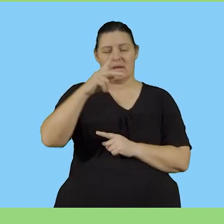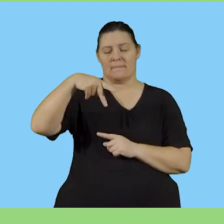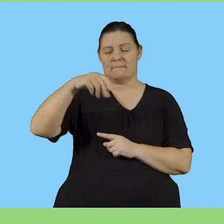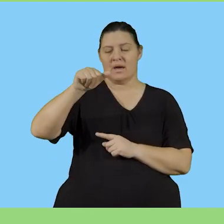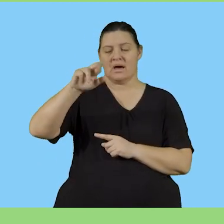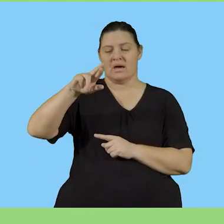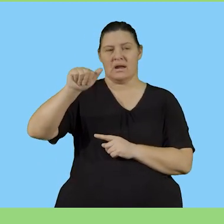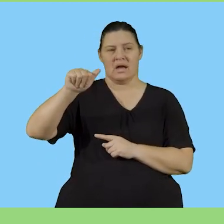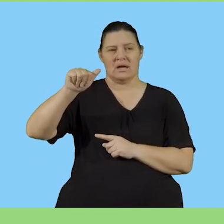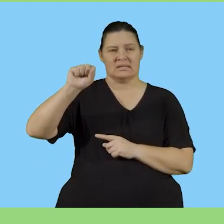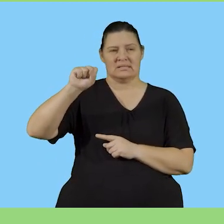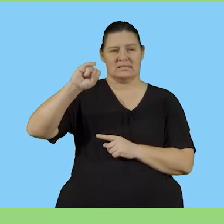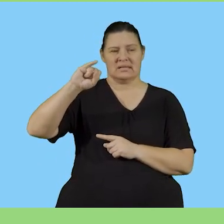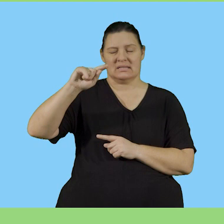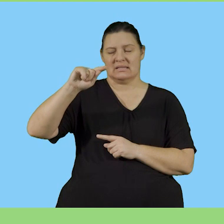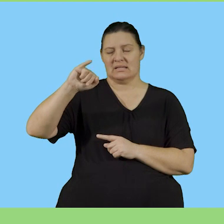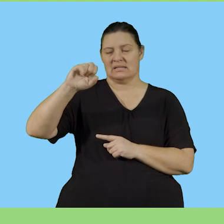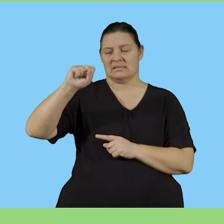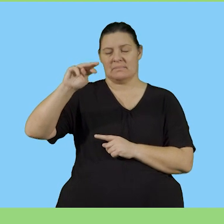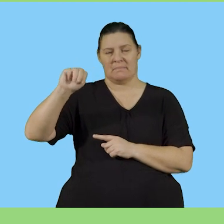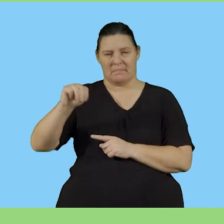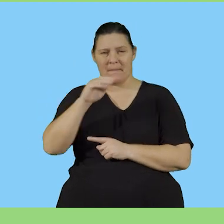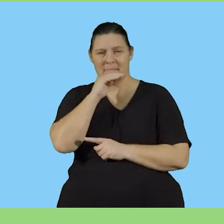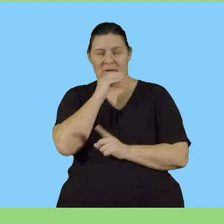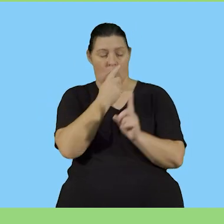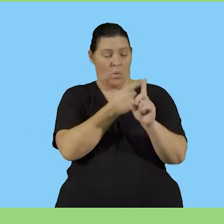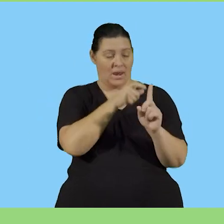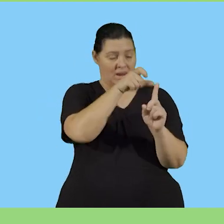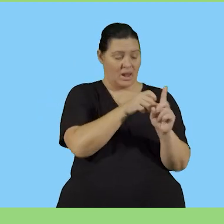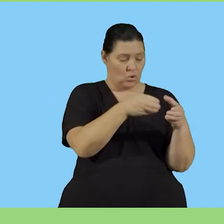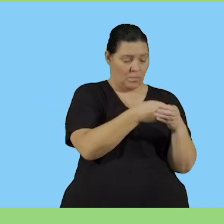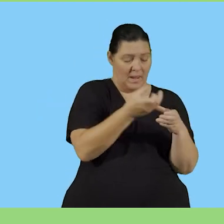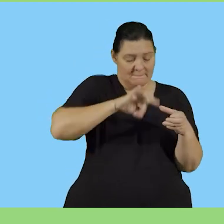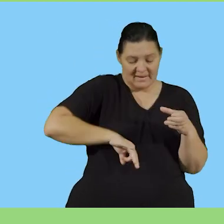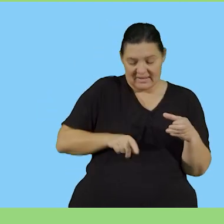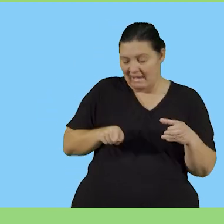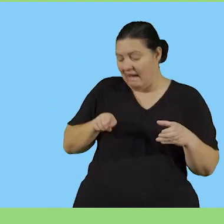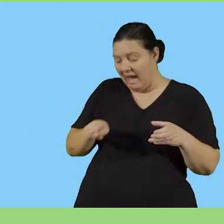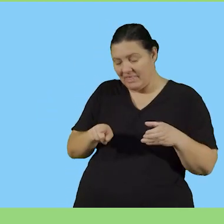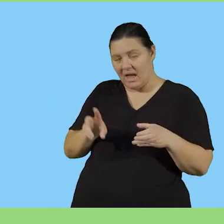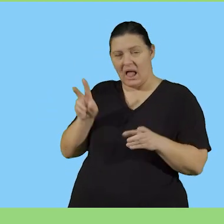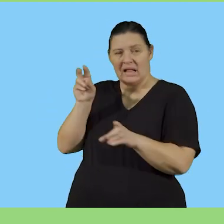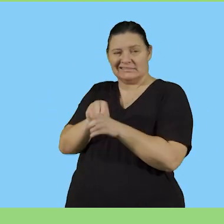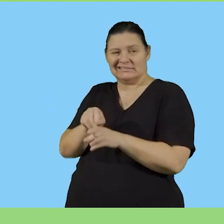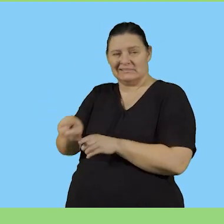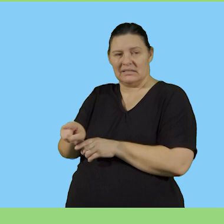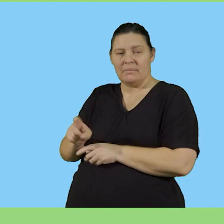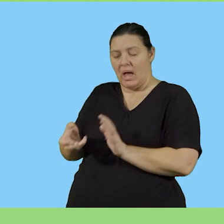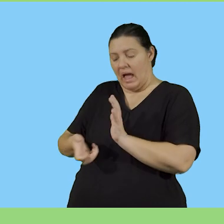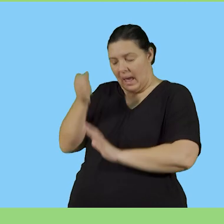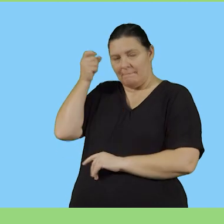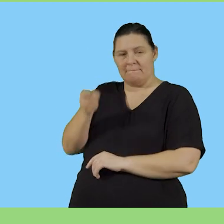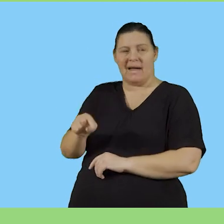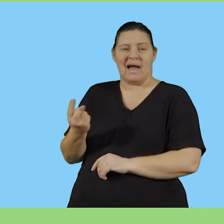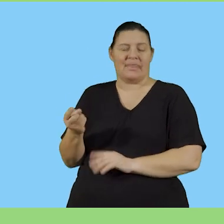first one is parasitism, which I've just explained now. It occurs when one species benefits which is the